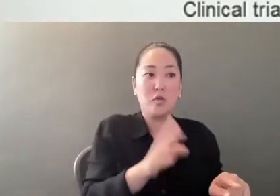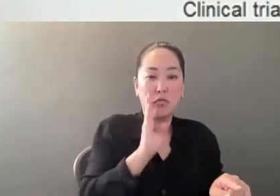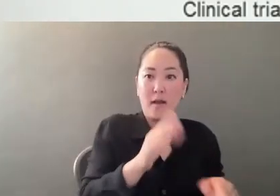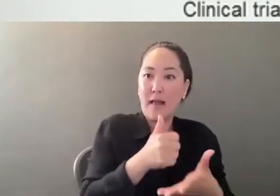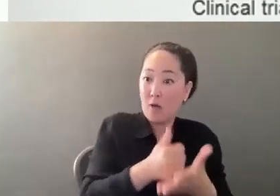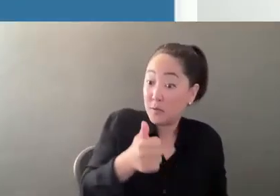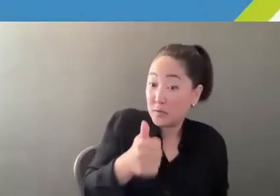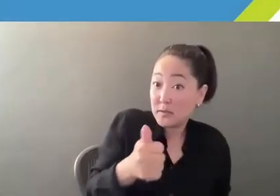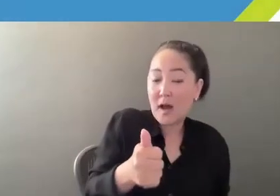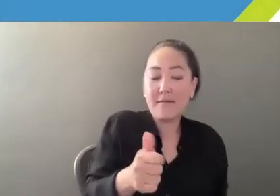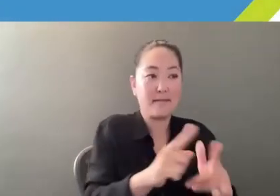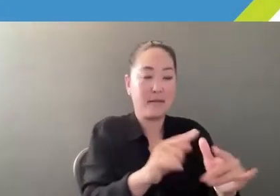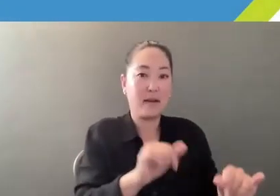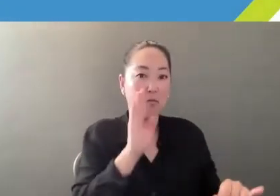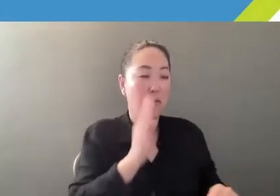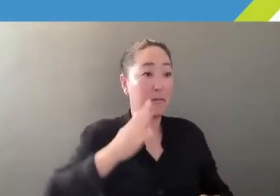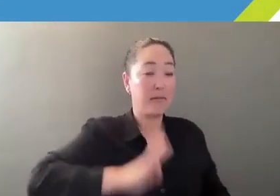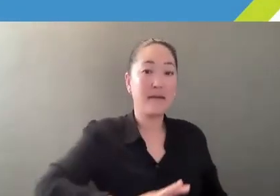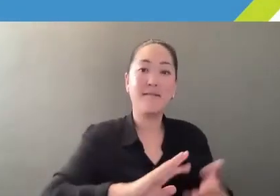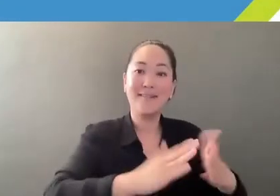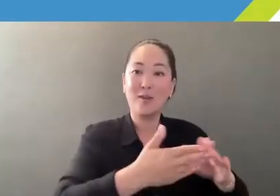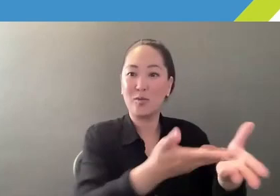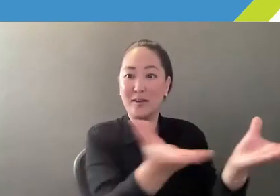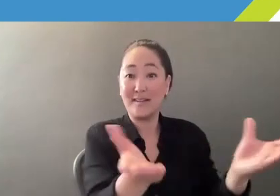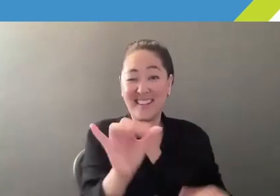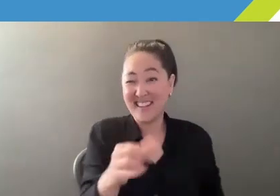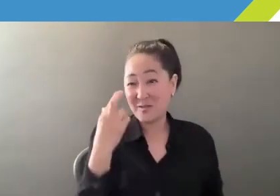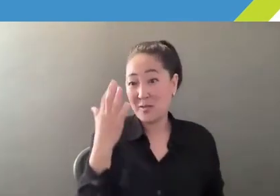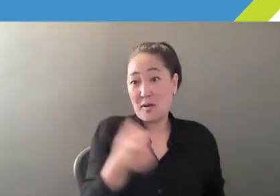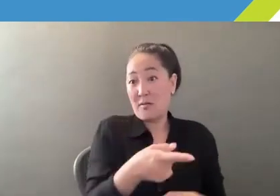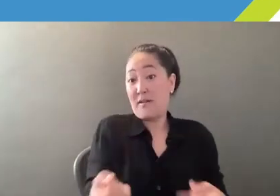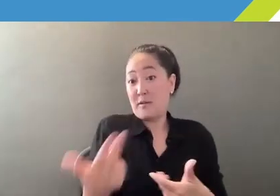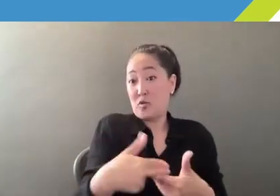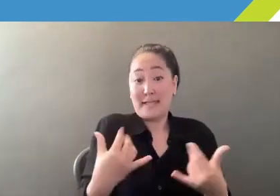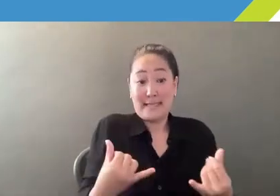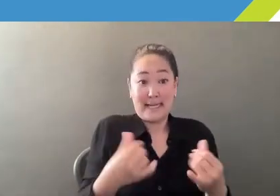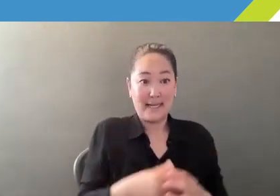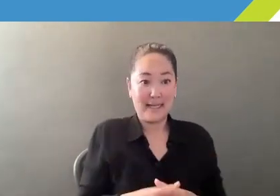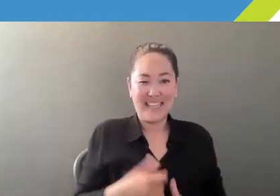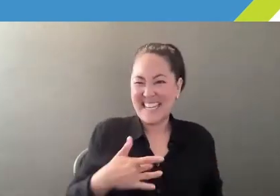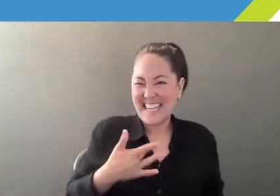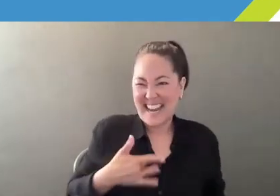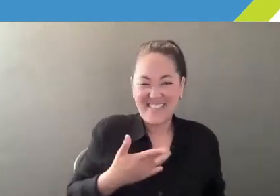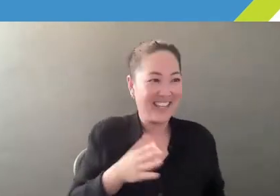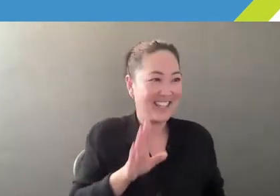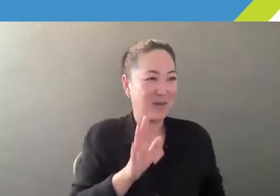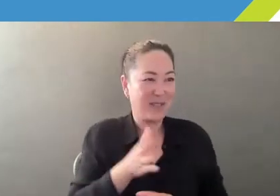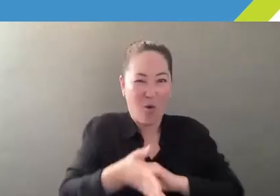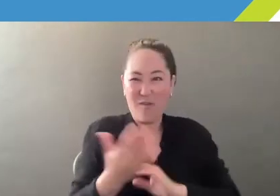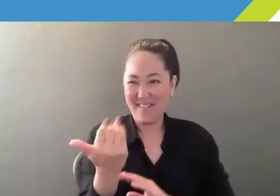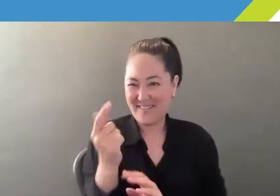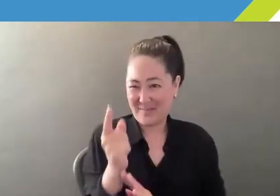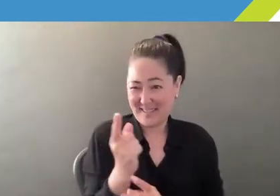yourself, okay, and for the community, which is why you're here today. And I probably was a few minutes over, Jess,